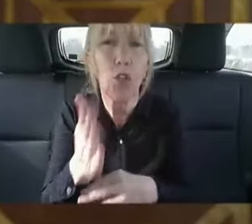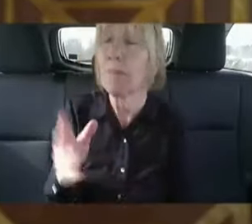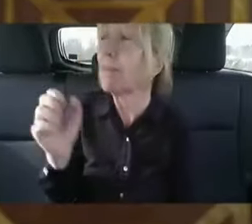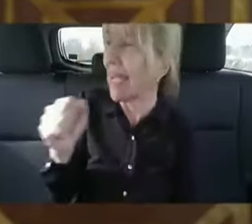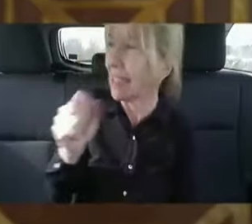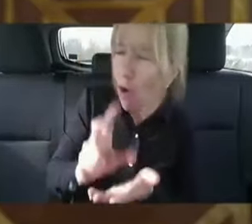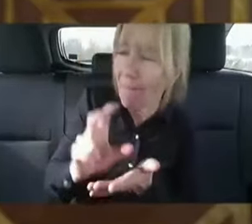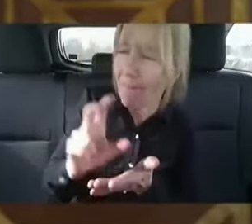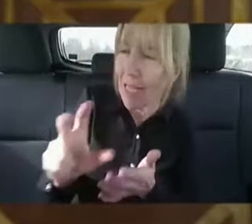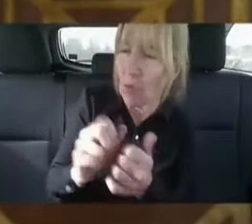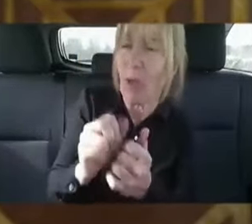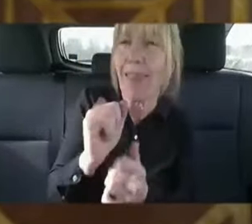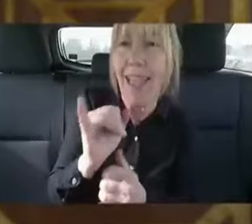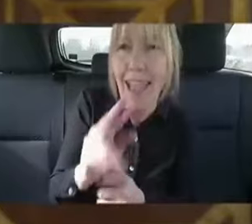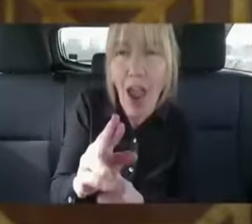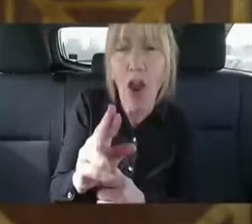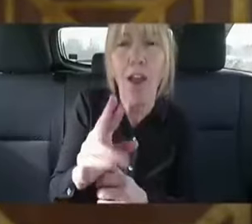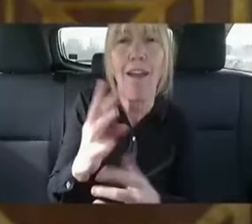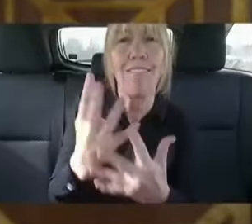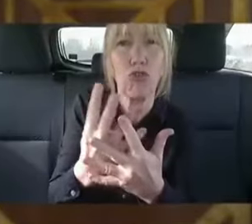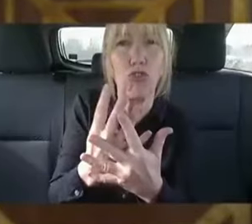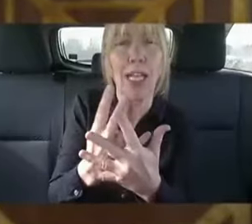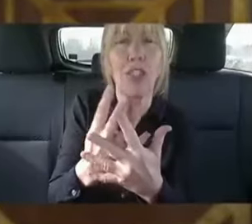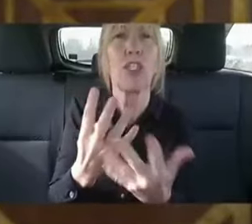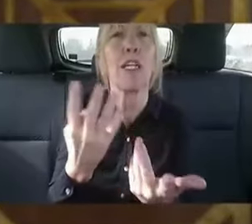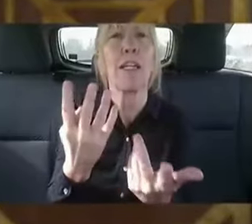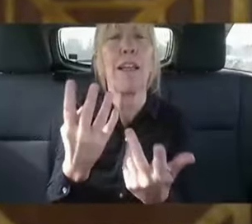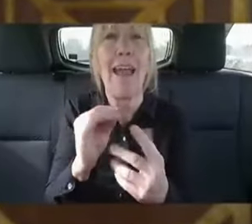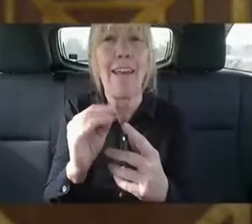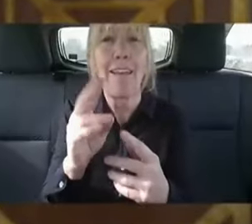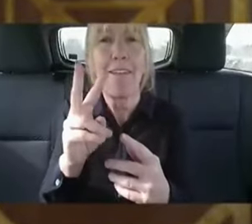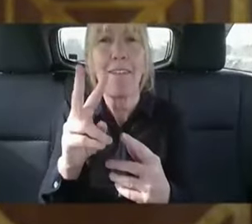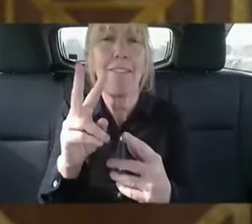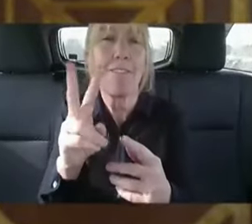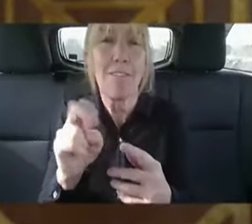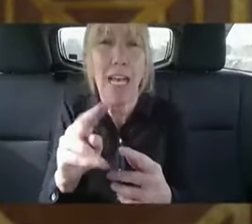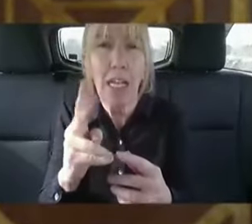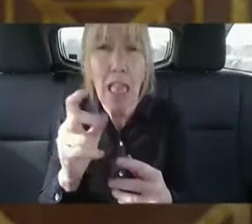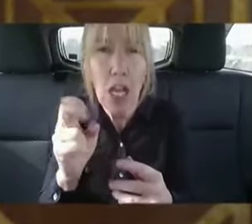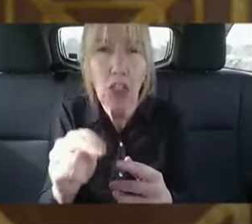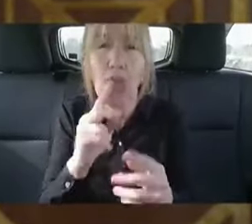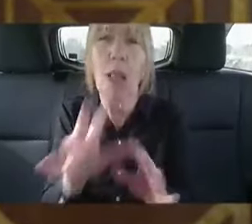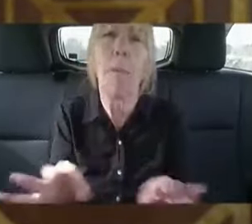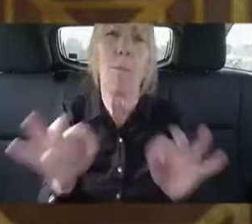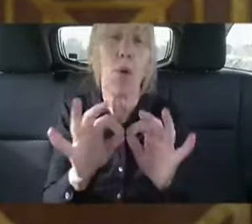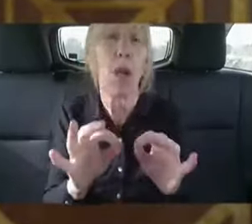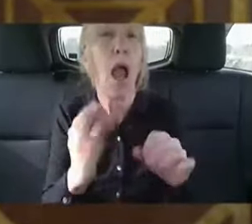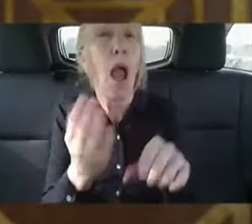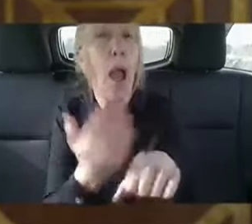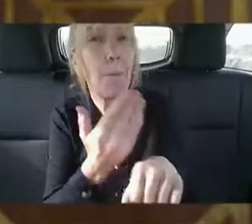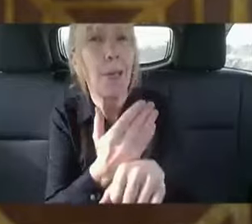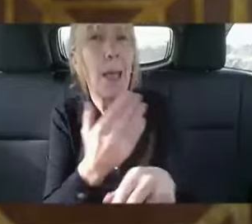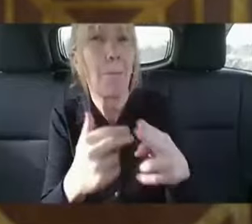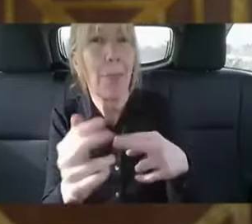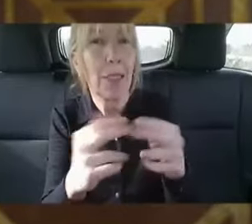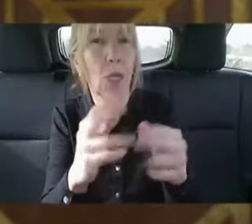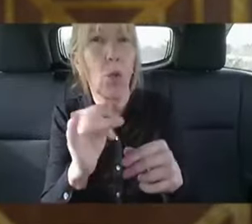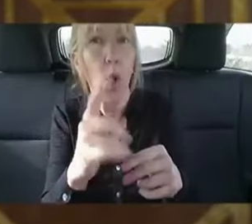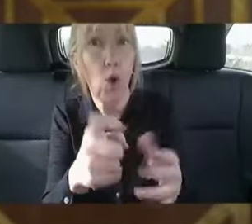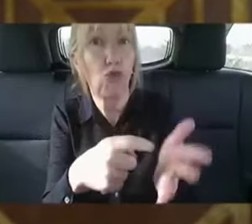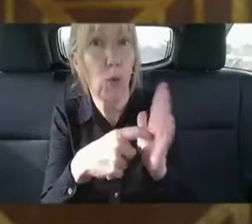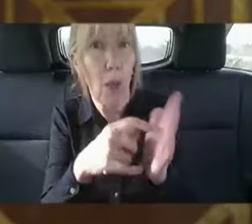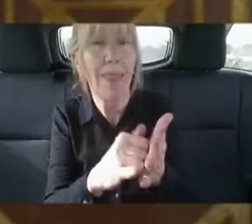air filtration and in ventilation, air filtration systems is going to be very, very important. Updating building codes to actually require them is going to be very